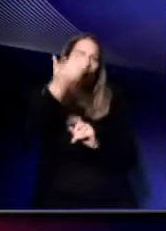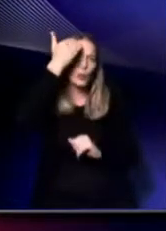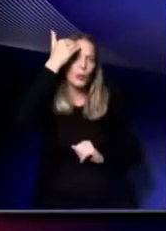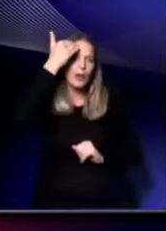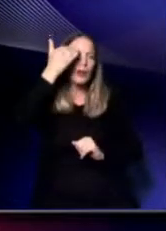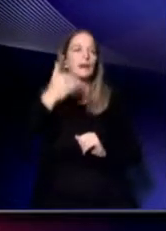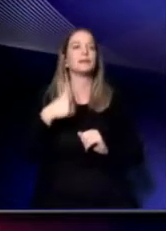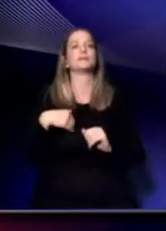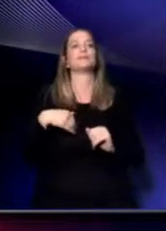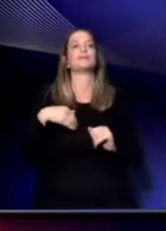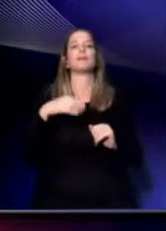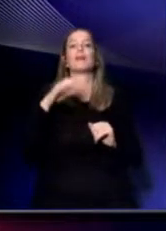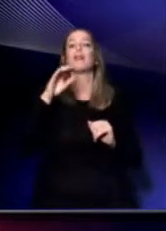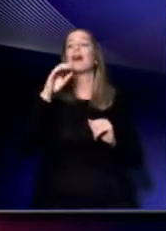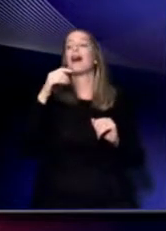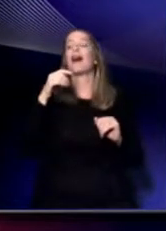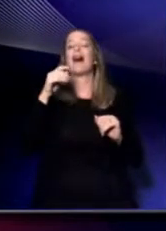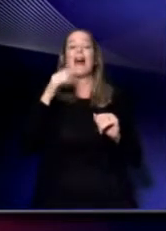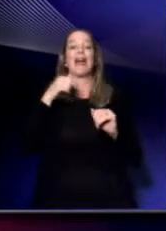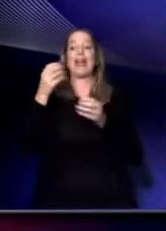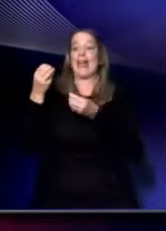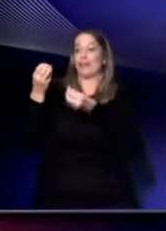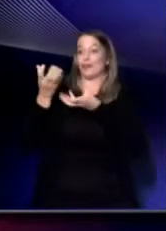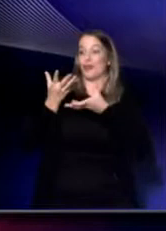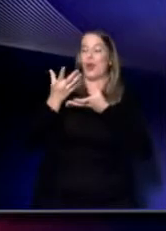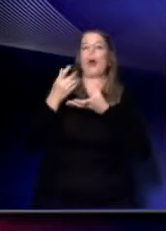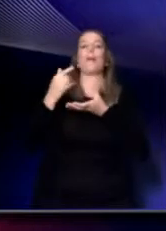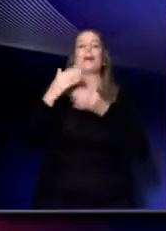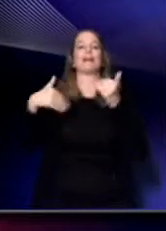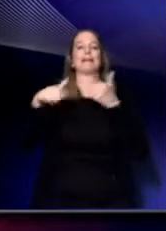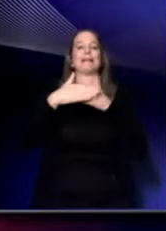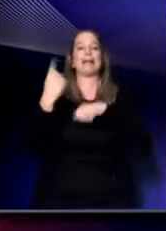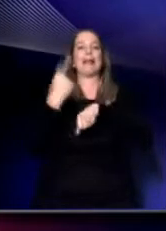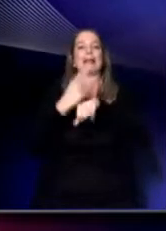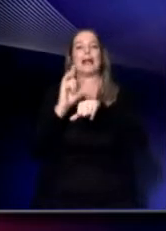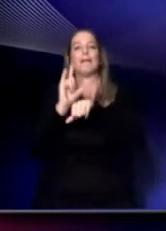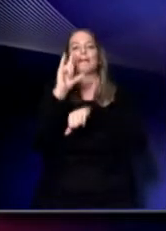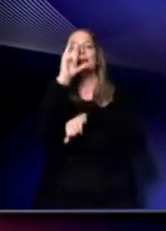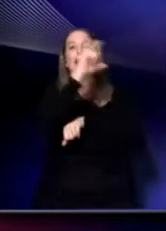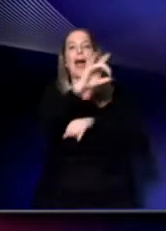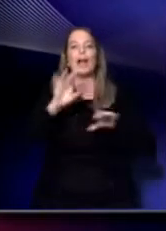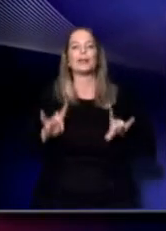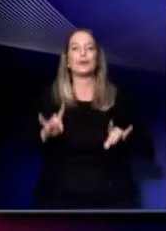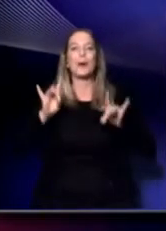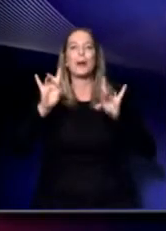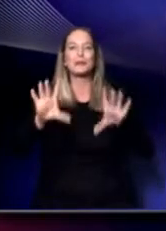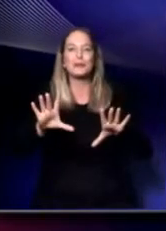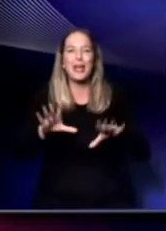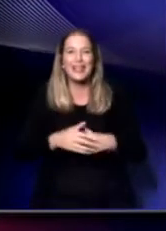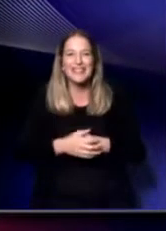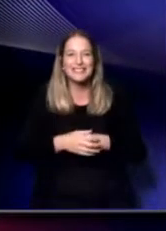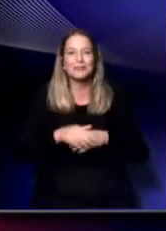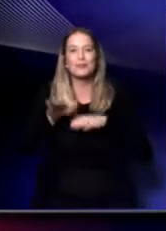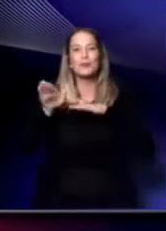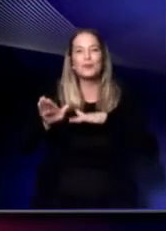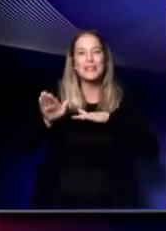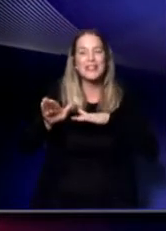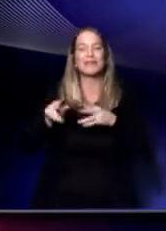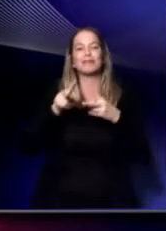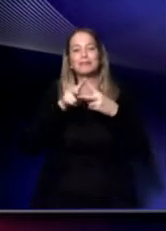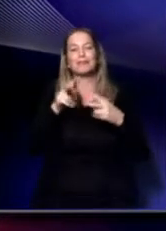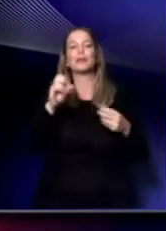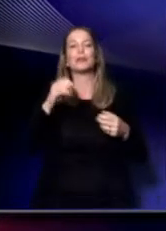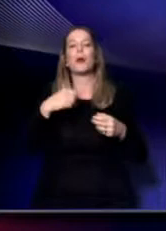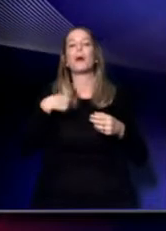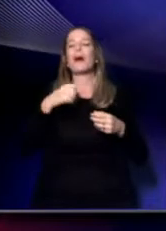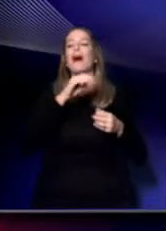day we left for Australia and New Zealand, and wasn't able to call her until yesterday, and she has not